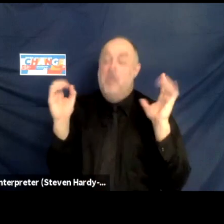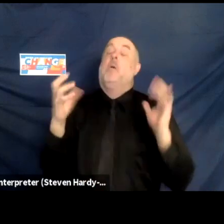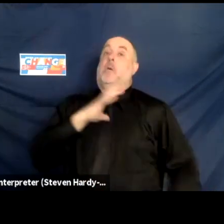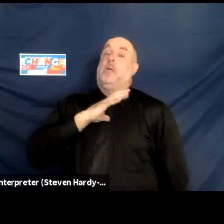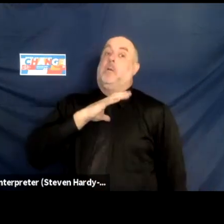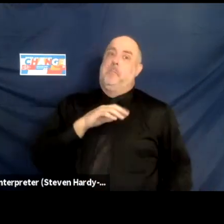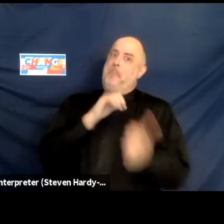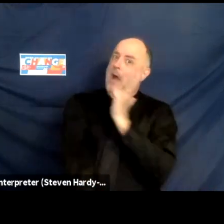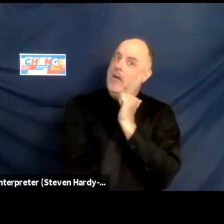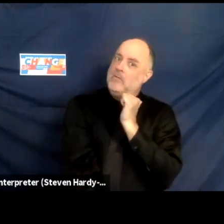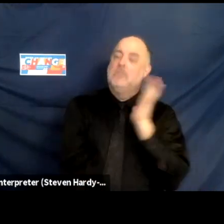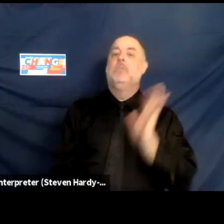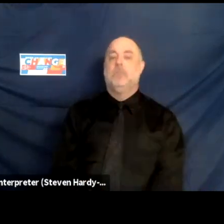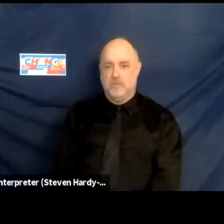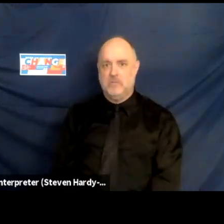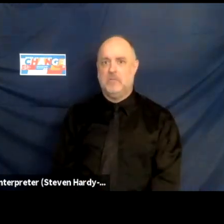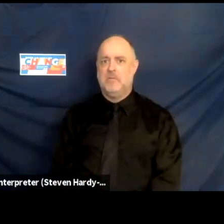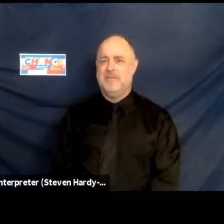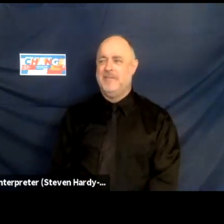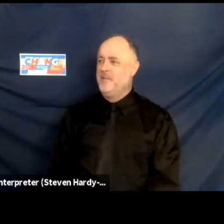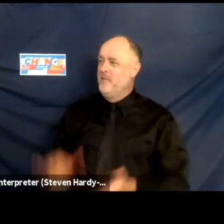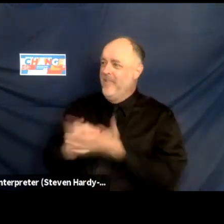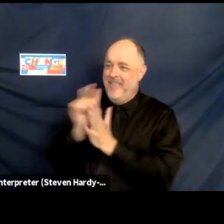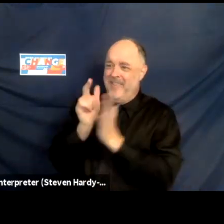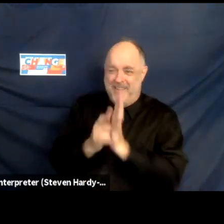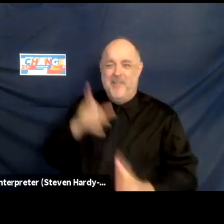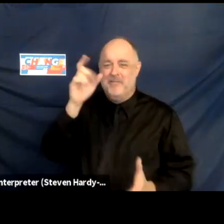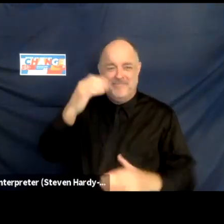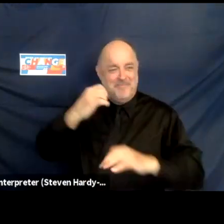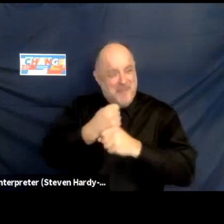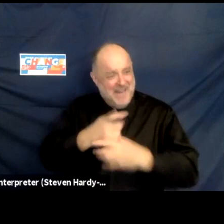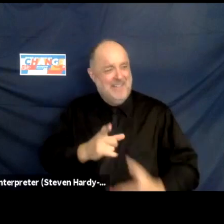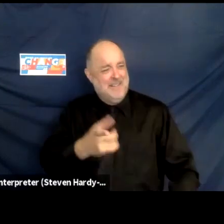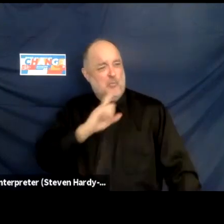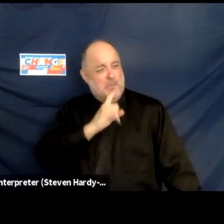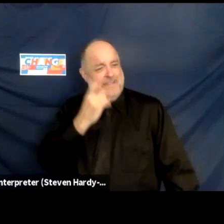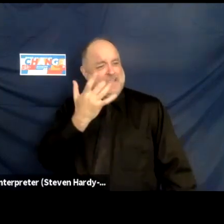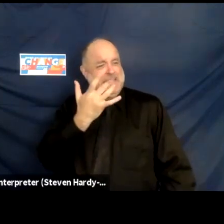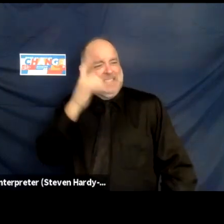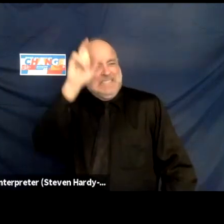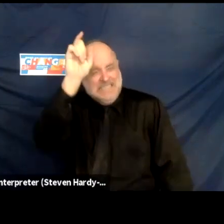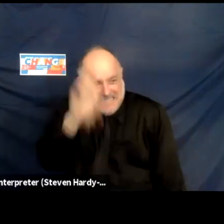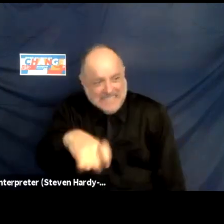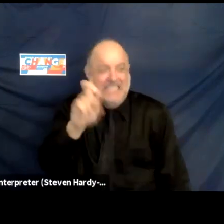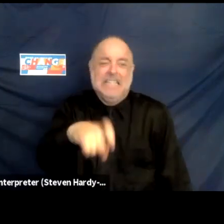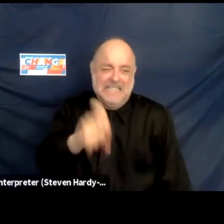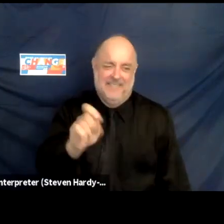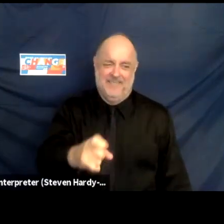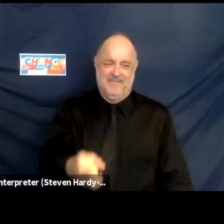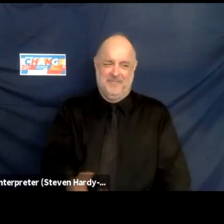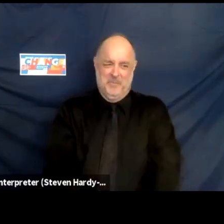This legislation made desperately needed upgrades to pedestrian and cycling safety in an effort to combat the growing crisis